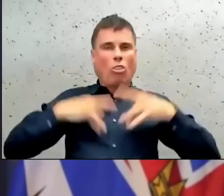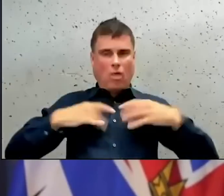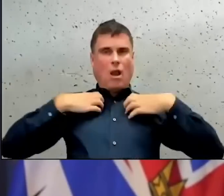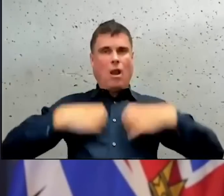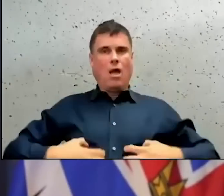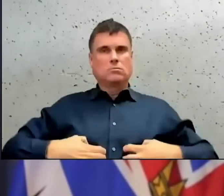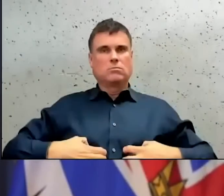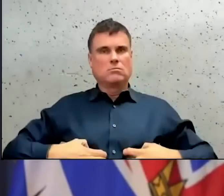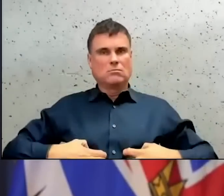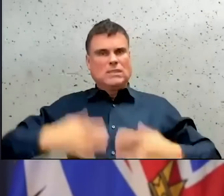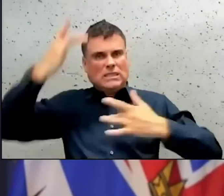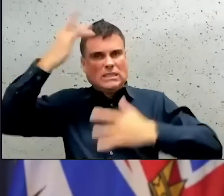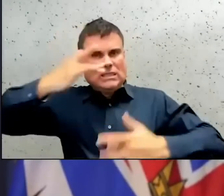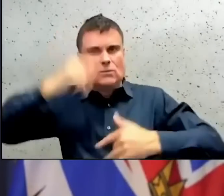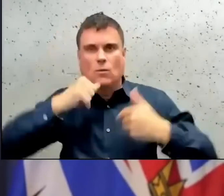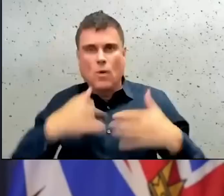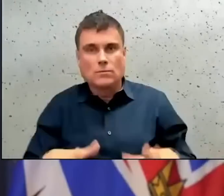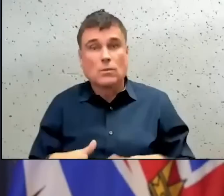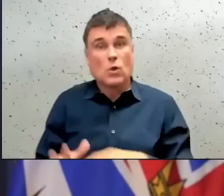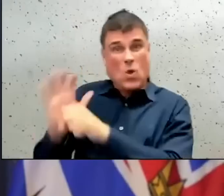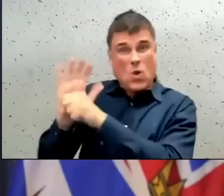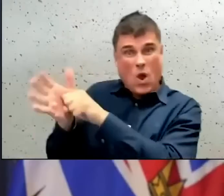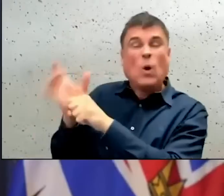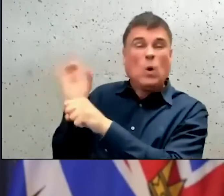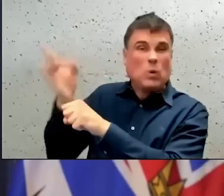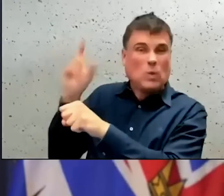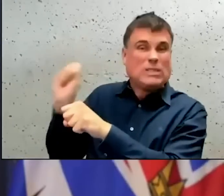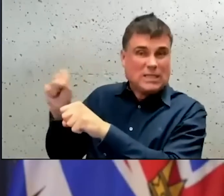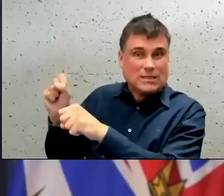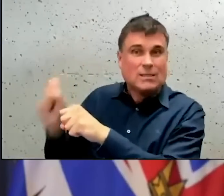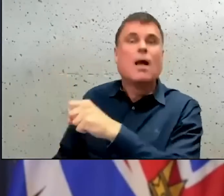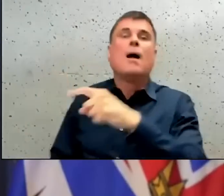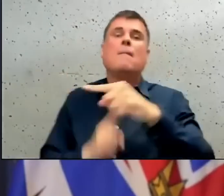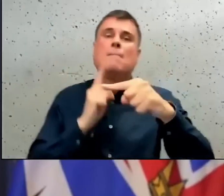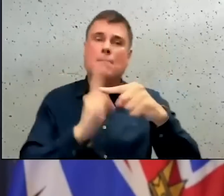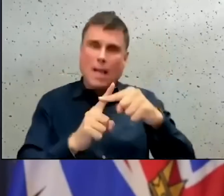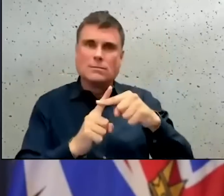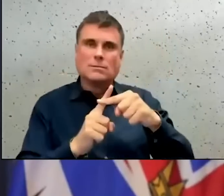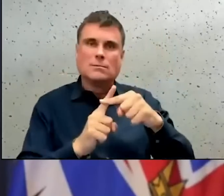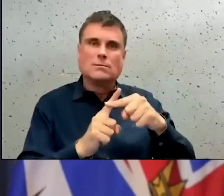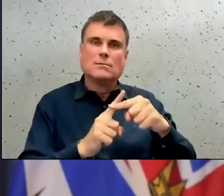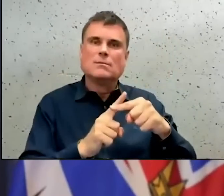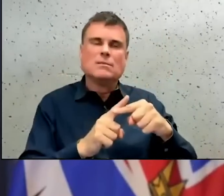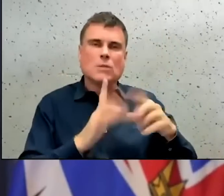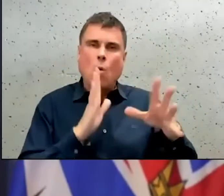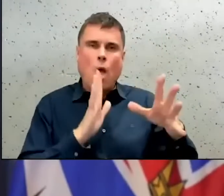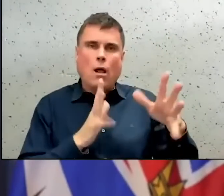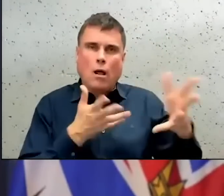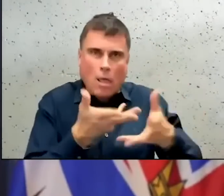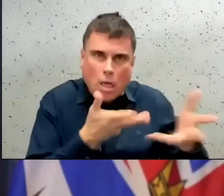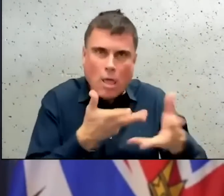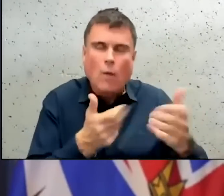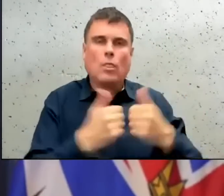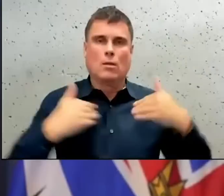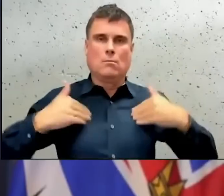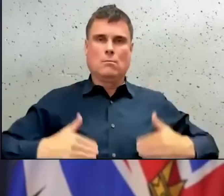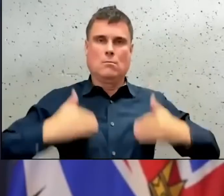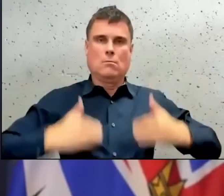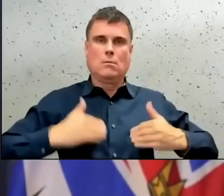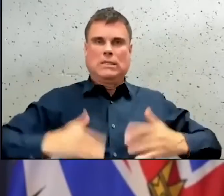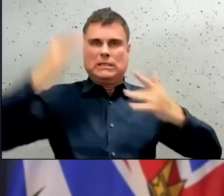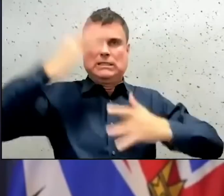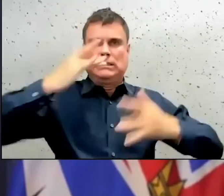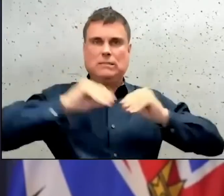significant, and we want to reduce other challenges the healthcare system faces. That's important, but as well, we want you to stay